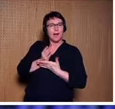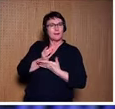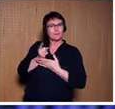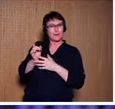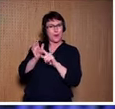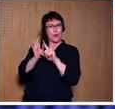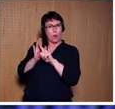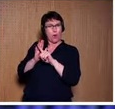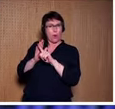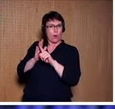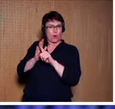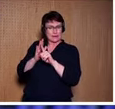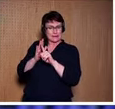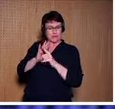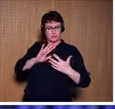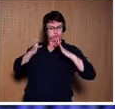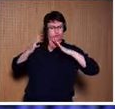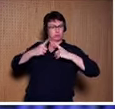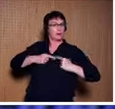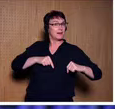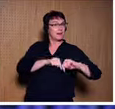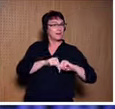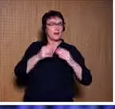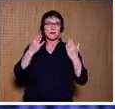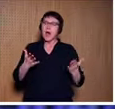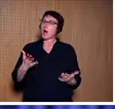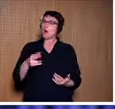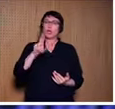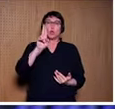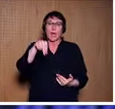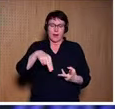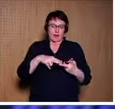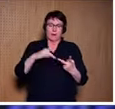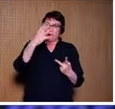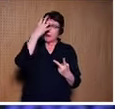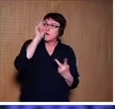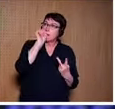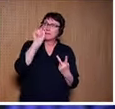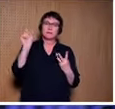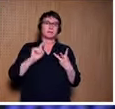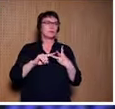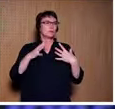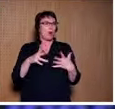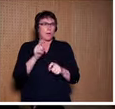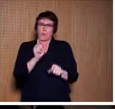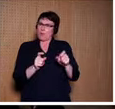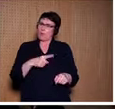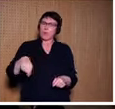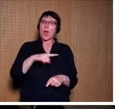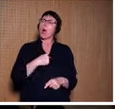So what should we do as the United Nations, governments, civil society, and other